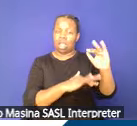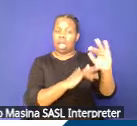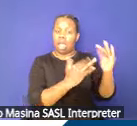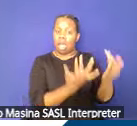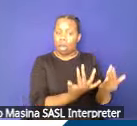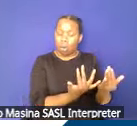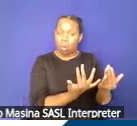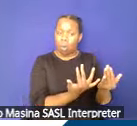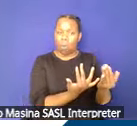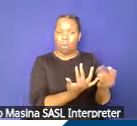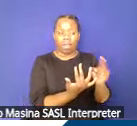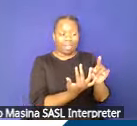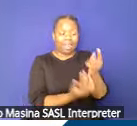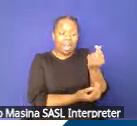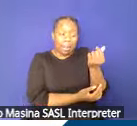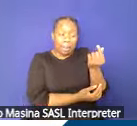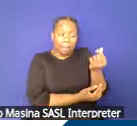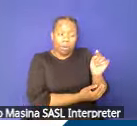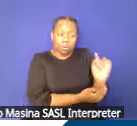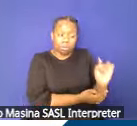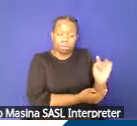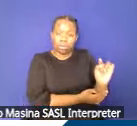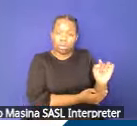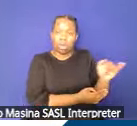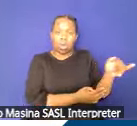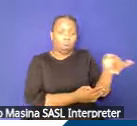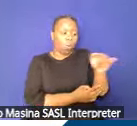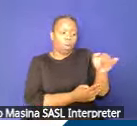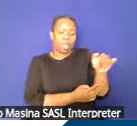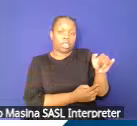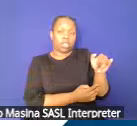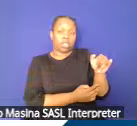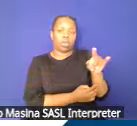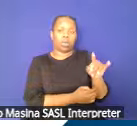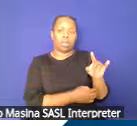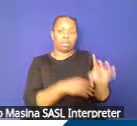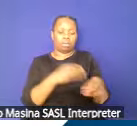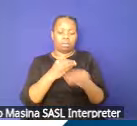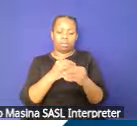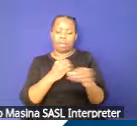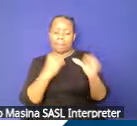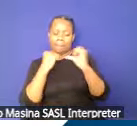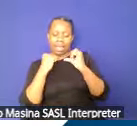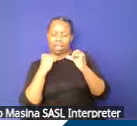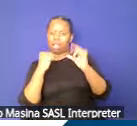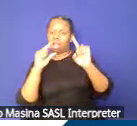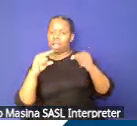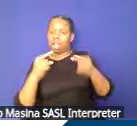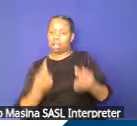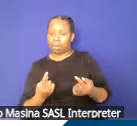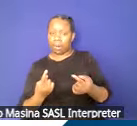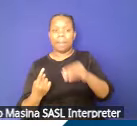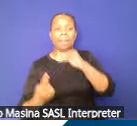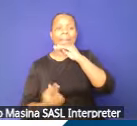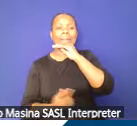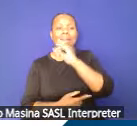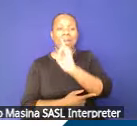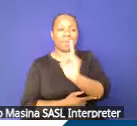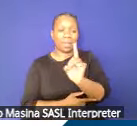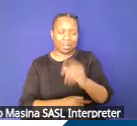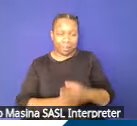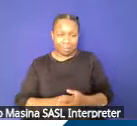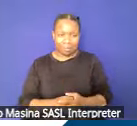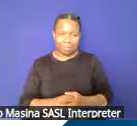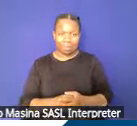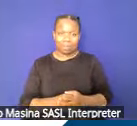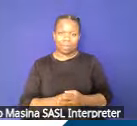that amount which is not otherwise recoverable. In other words,